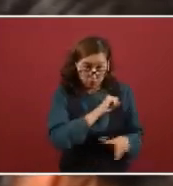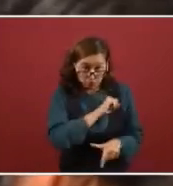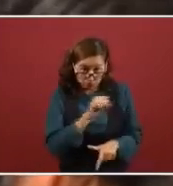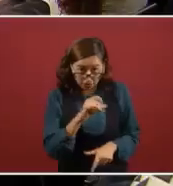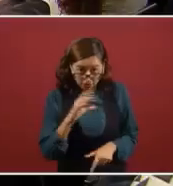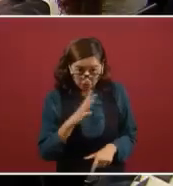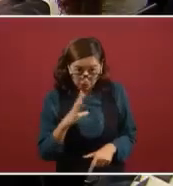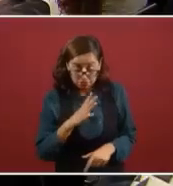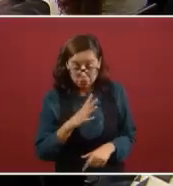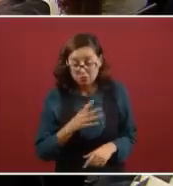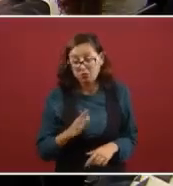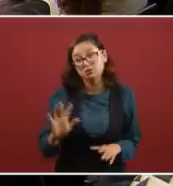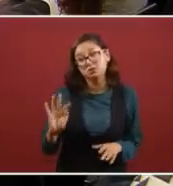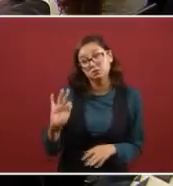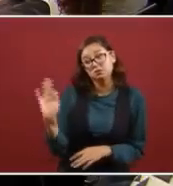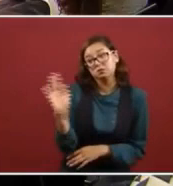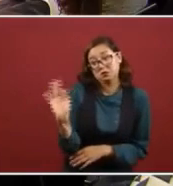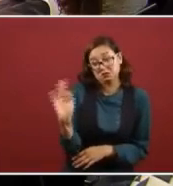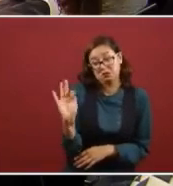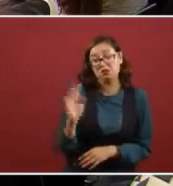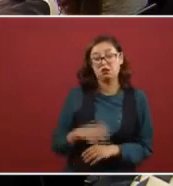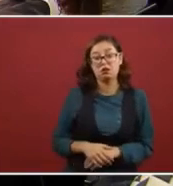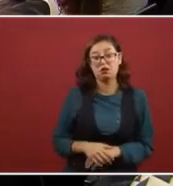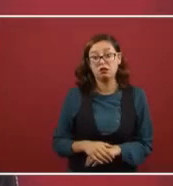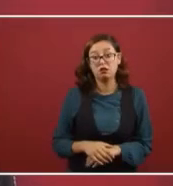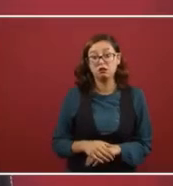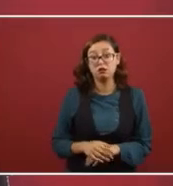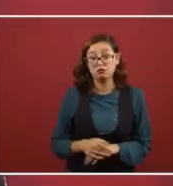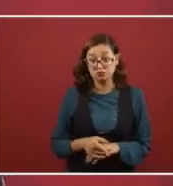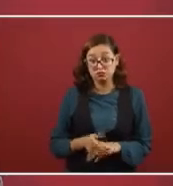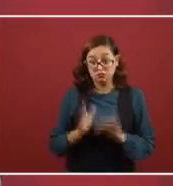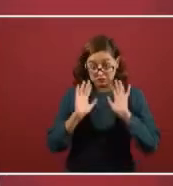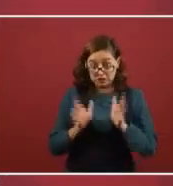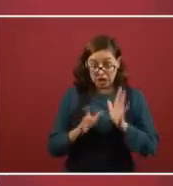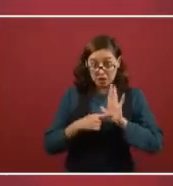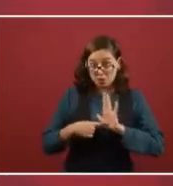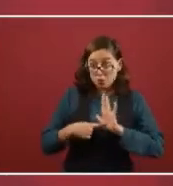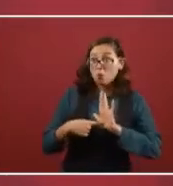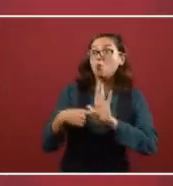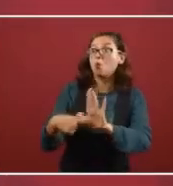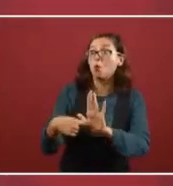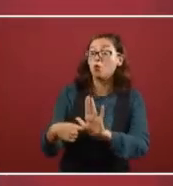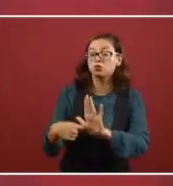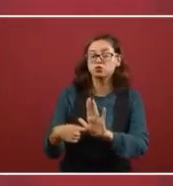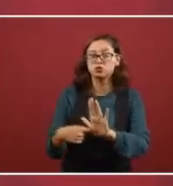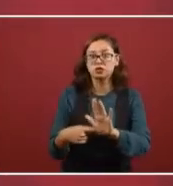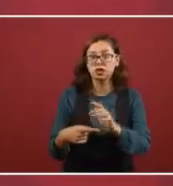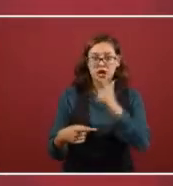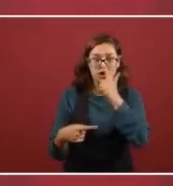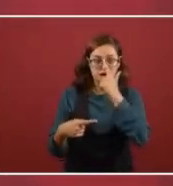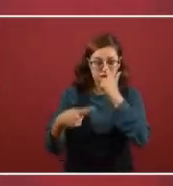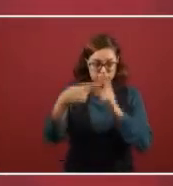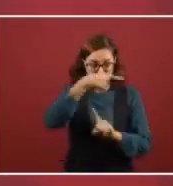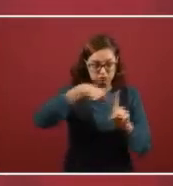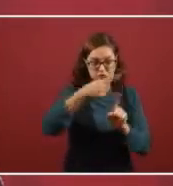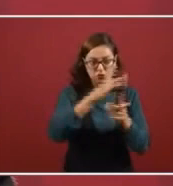There's always a possibility that there might have been other participants, but that there's